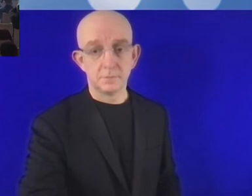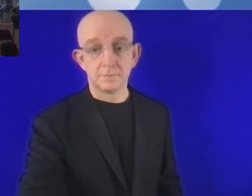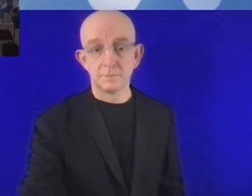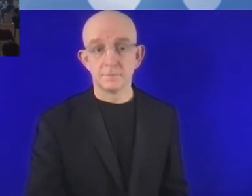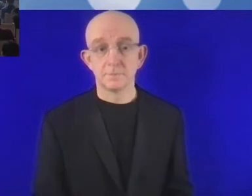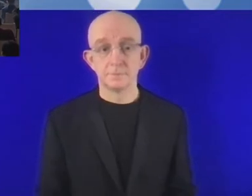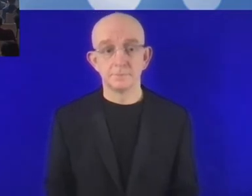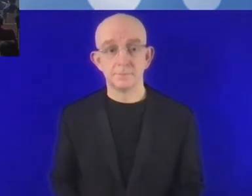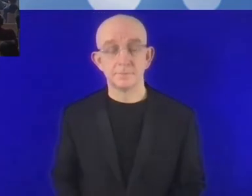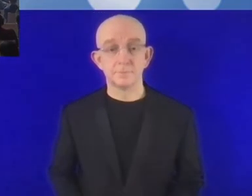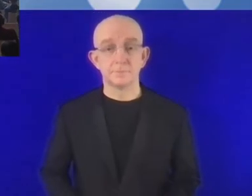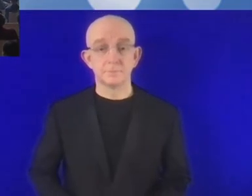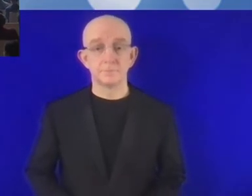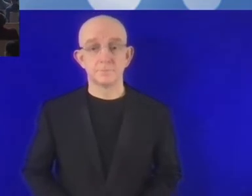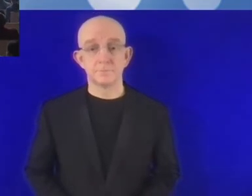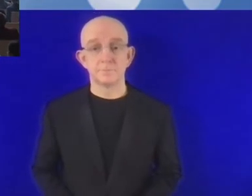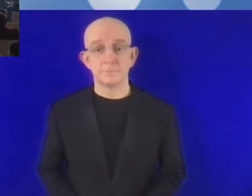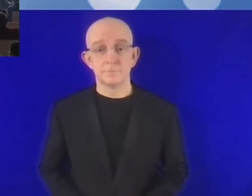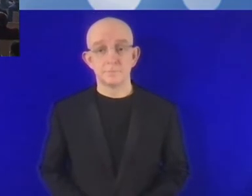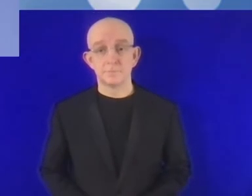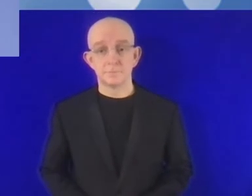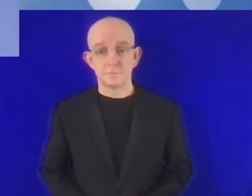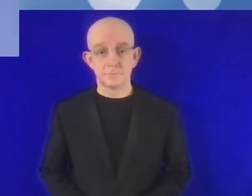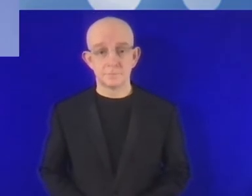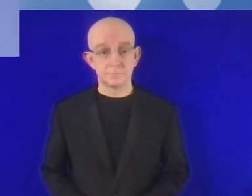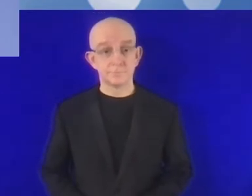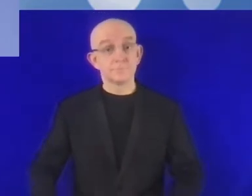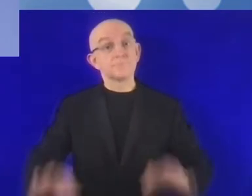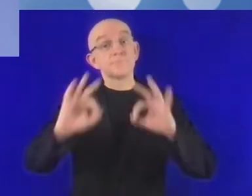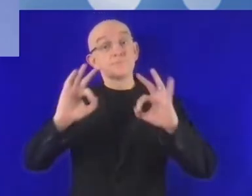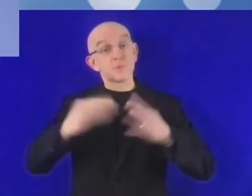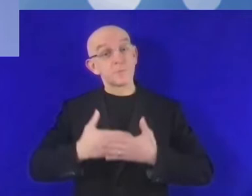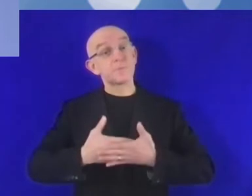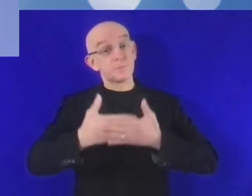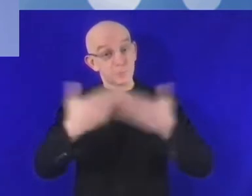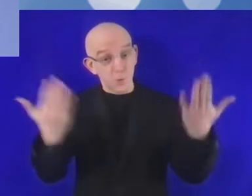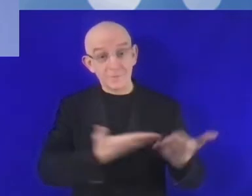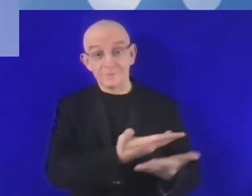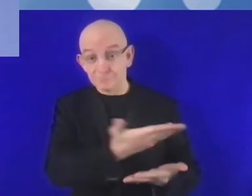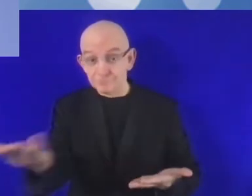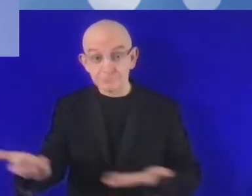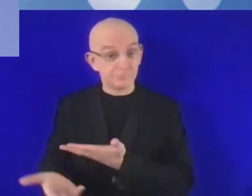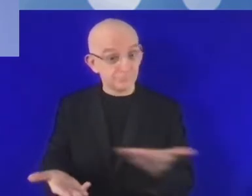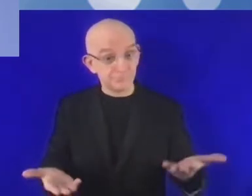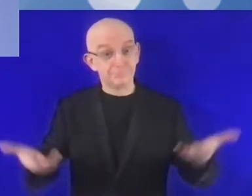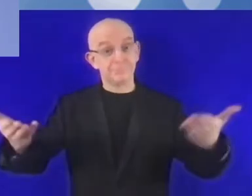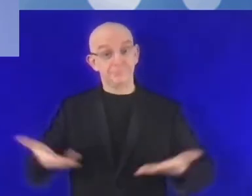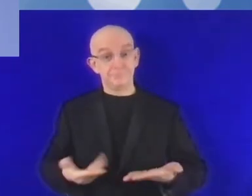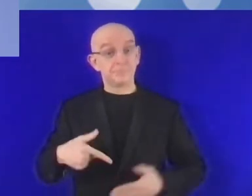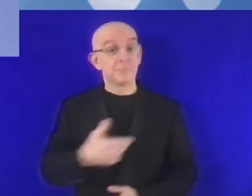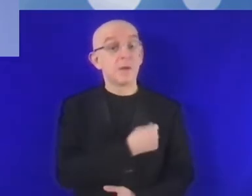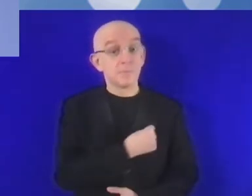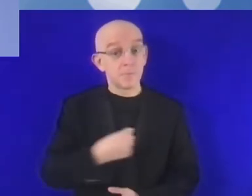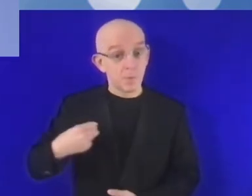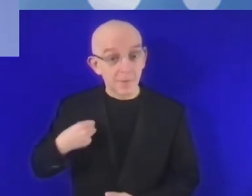Good morning, ladies and gentlemen. Welcome to Poland. Welcome to Katowice. This is the opening ceremony